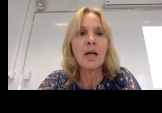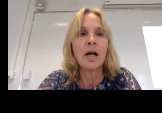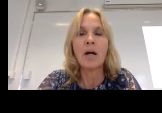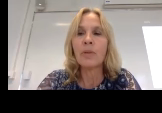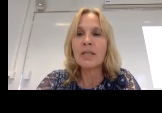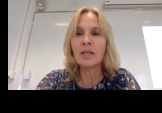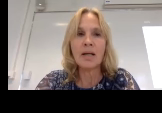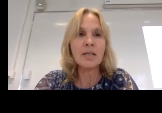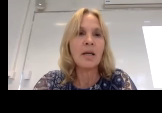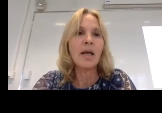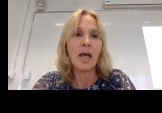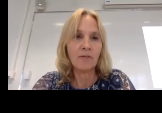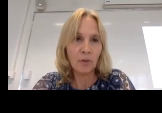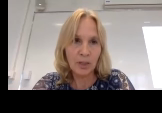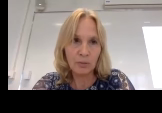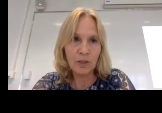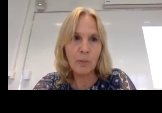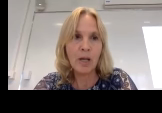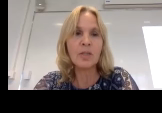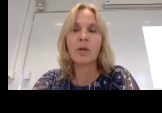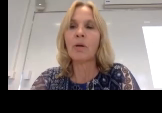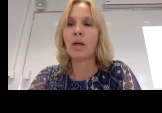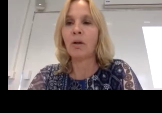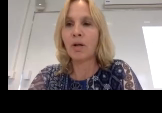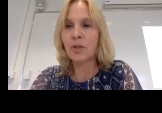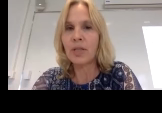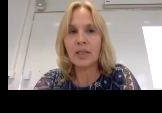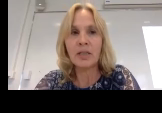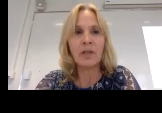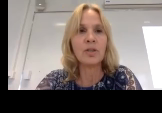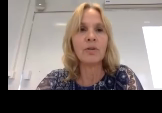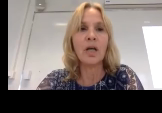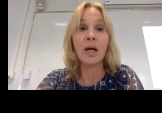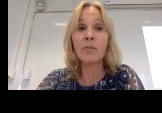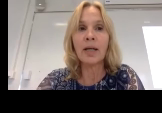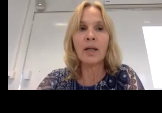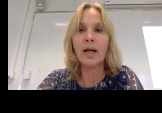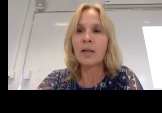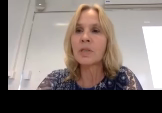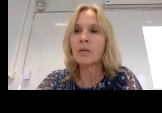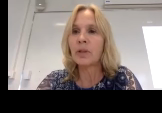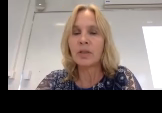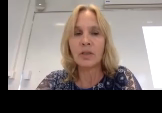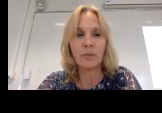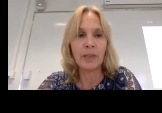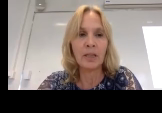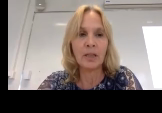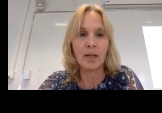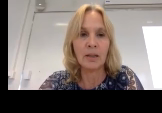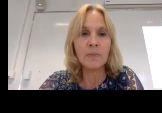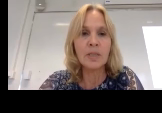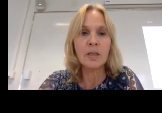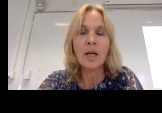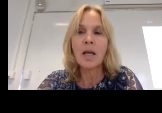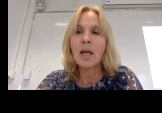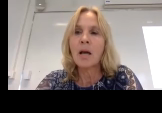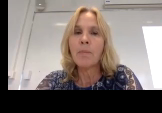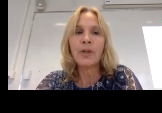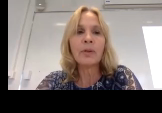see we see a nice N400 response, so a larger negativity to the unrelated items compared to the repeated